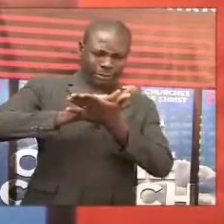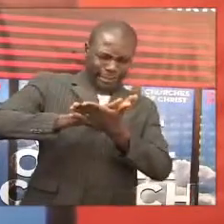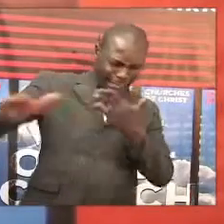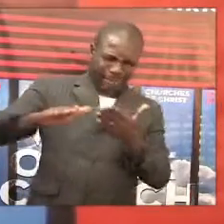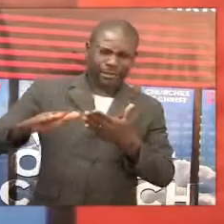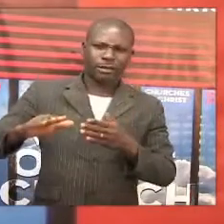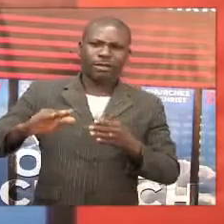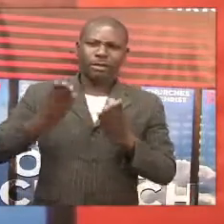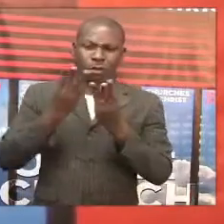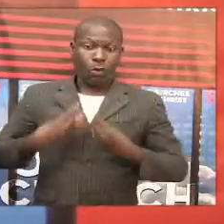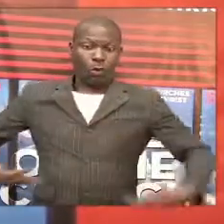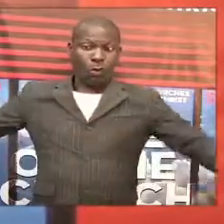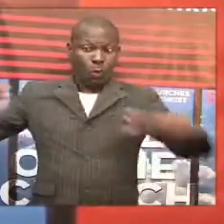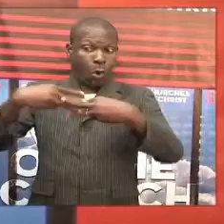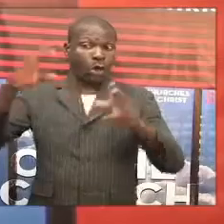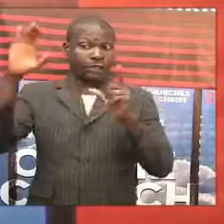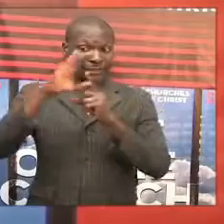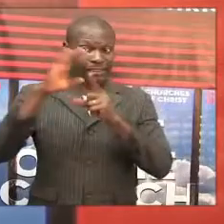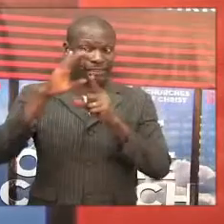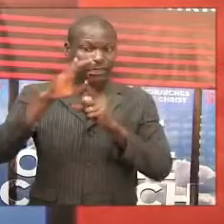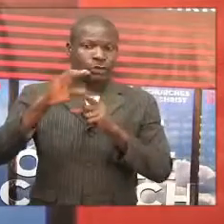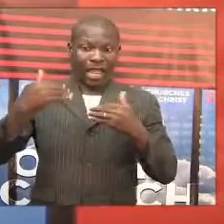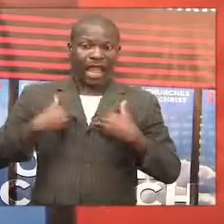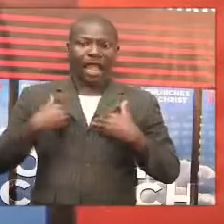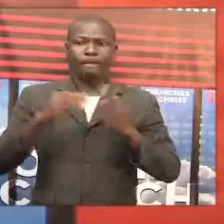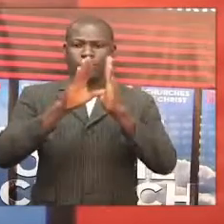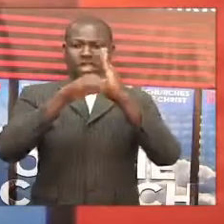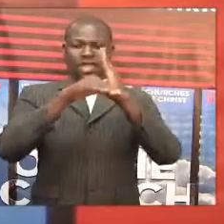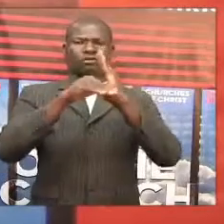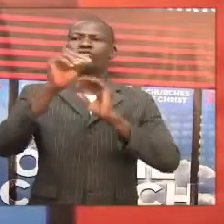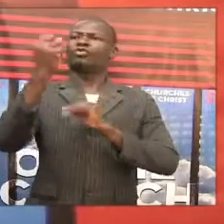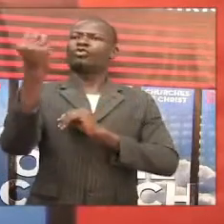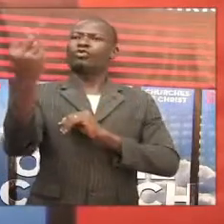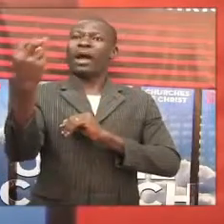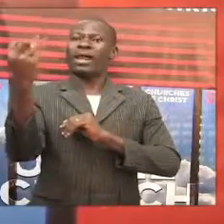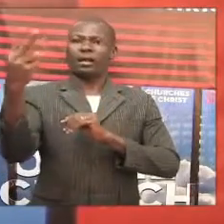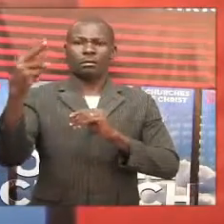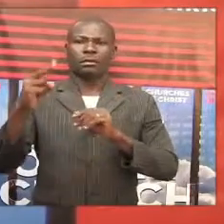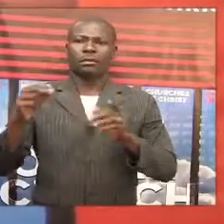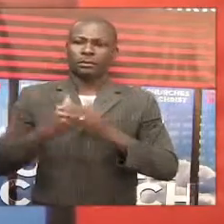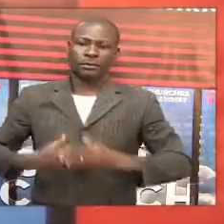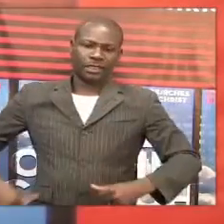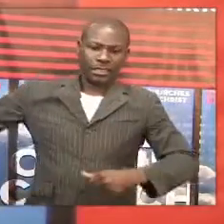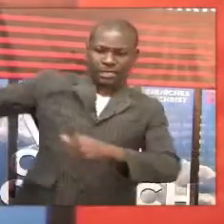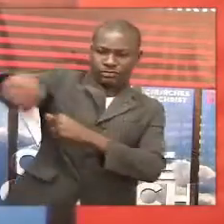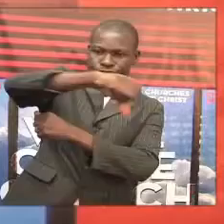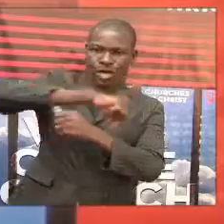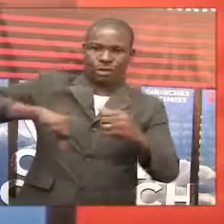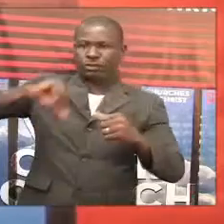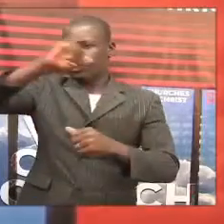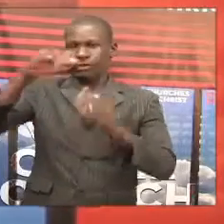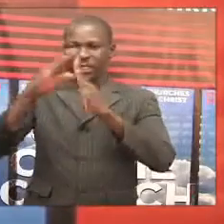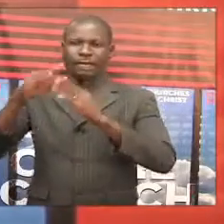na ye wo gates e maako maako 12 ene ye dia twa Jerusalem kro no ho ahia edru ahosiesie